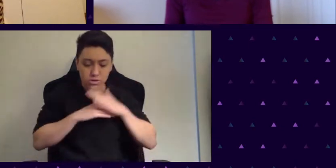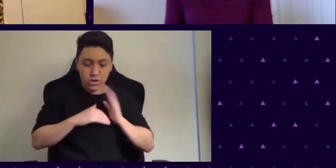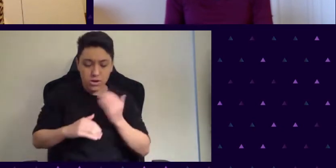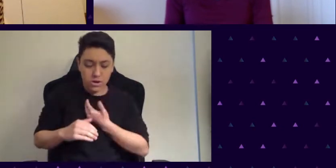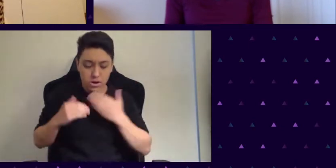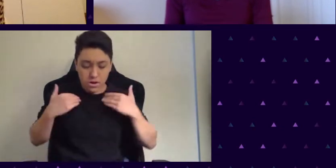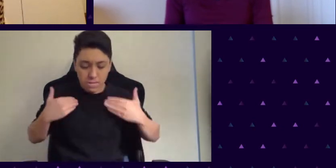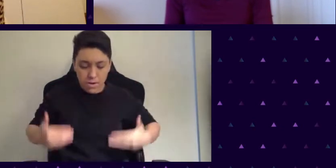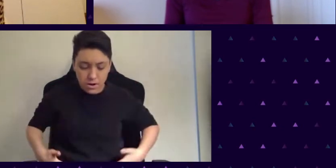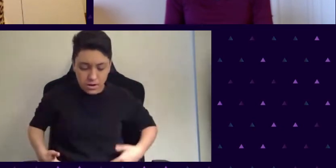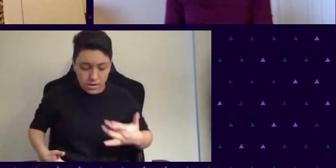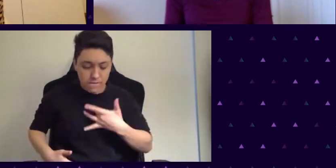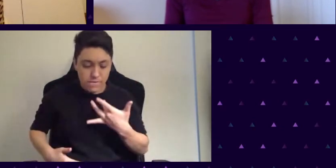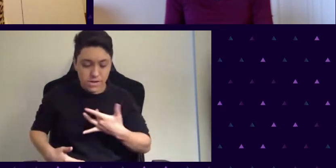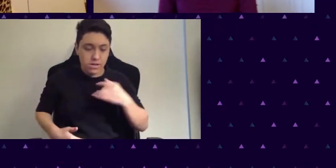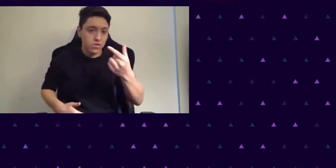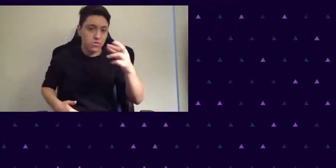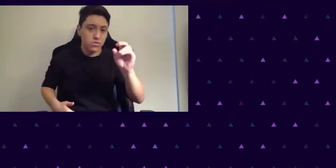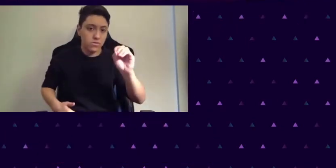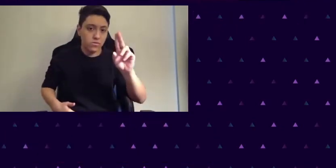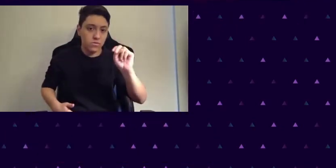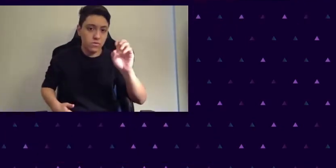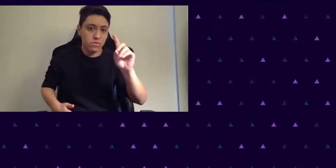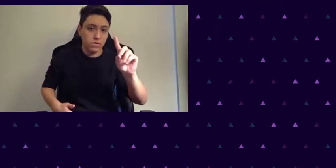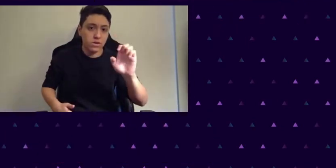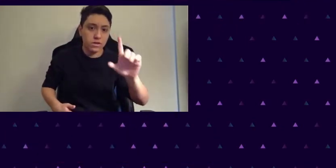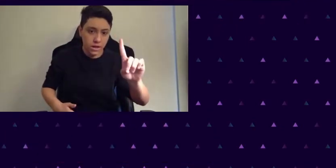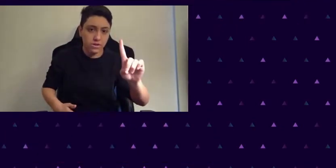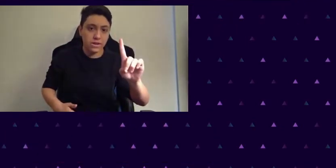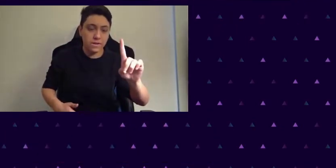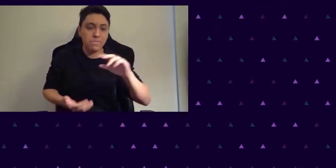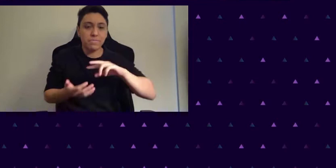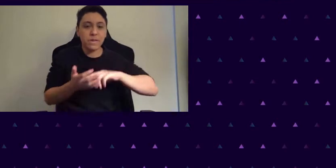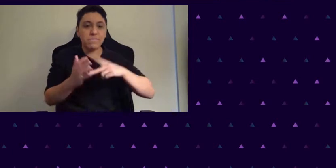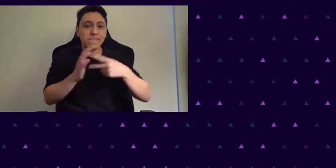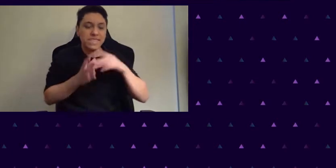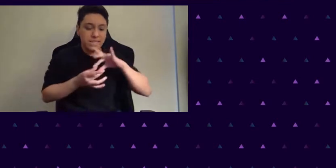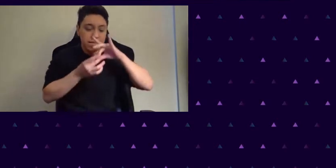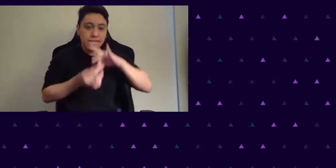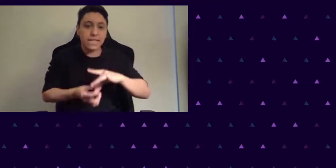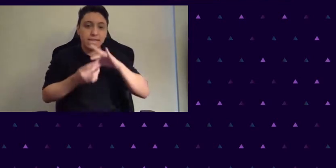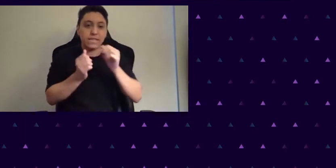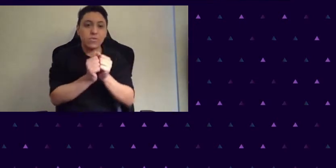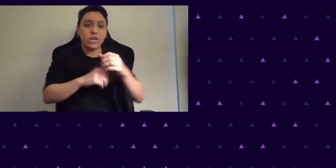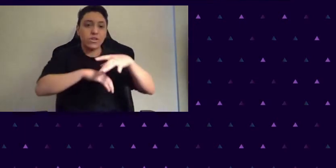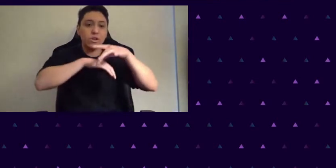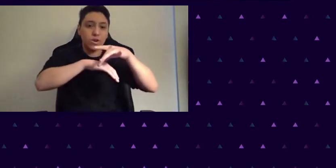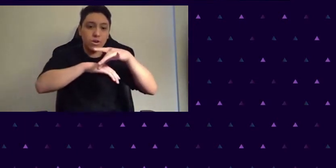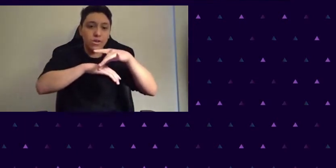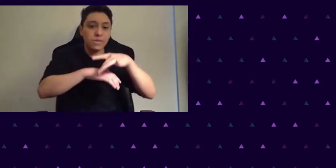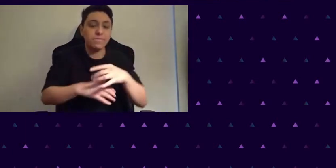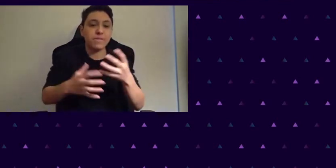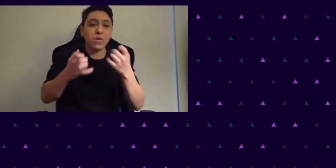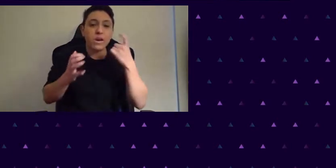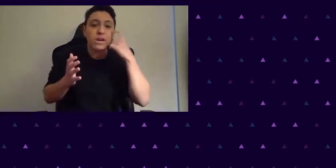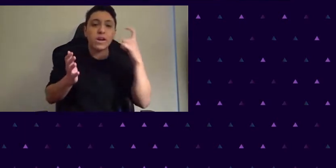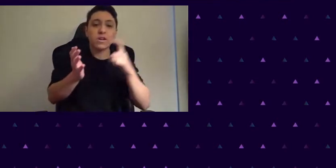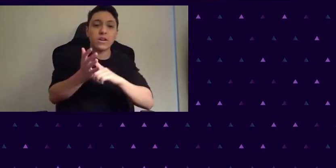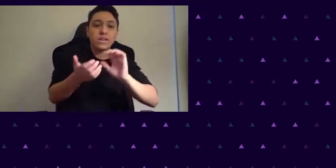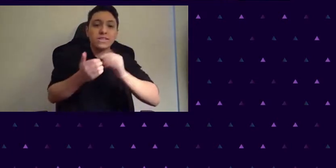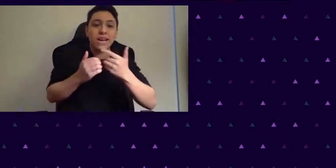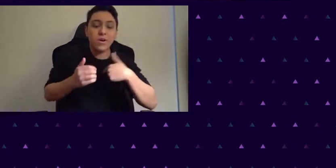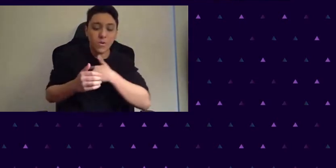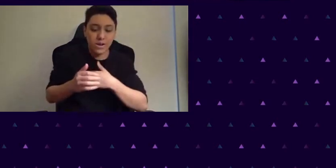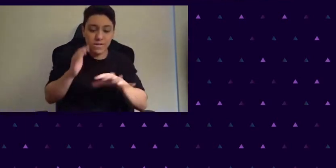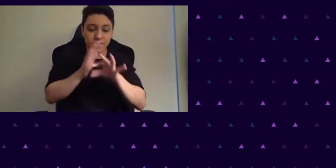grounding in, just as a way to really start our time, acknowledging that how we find more choice, how